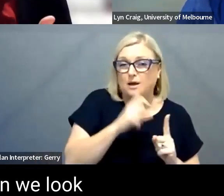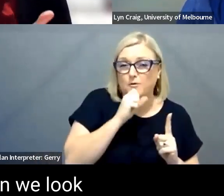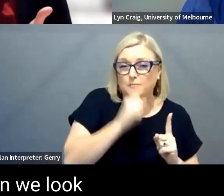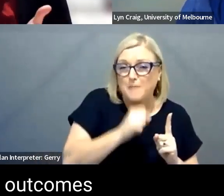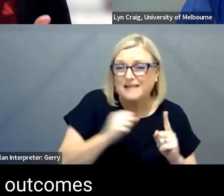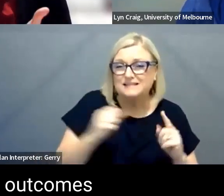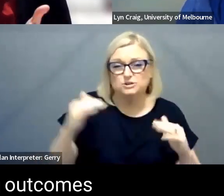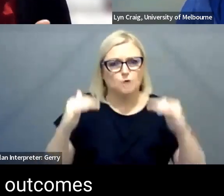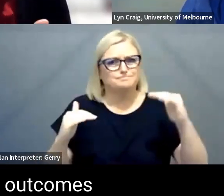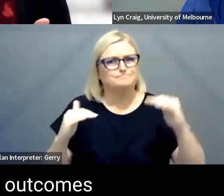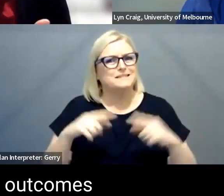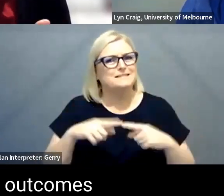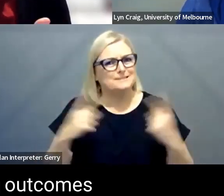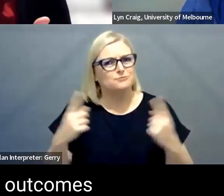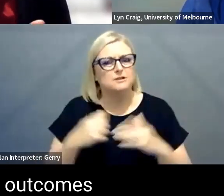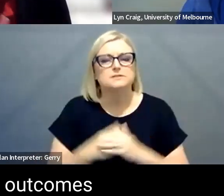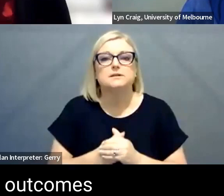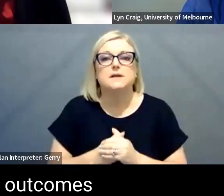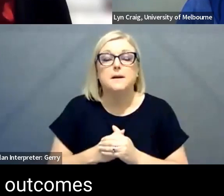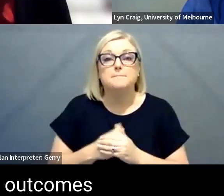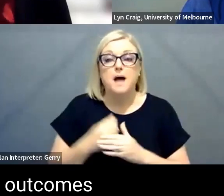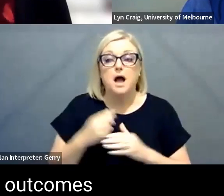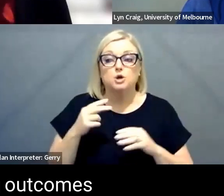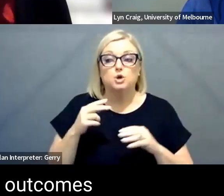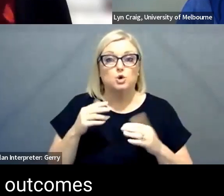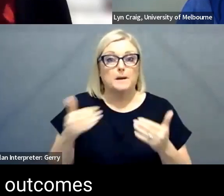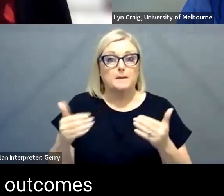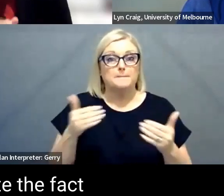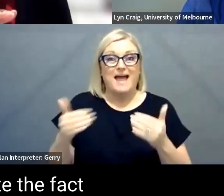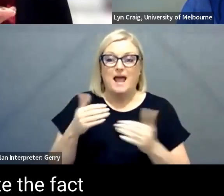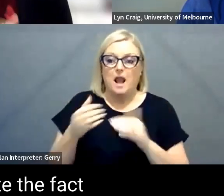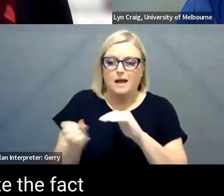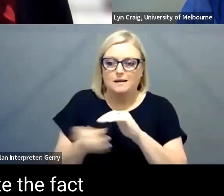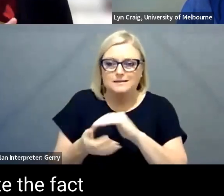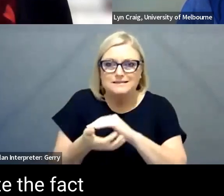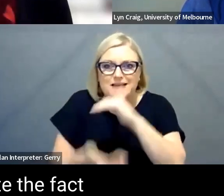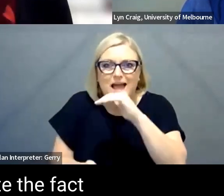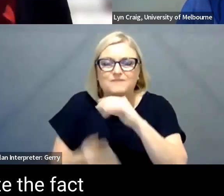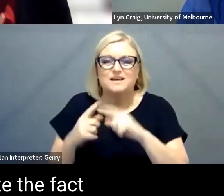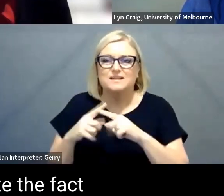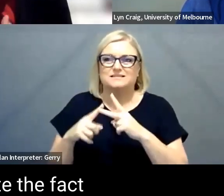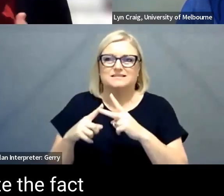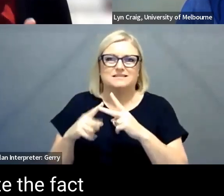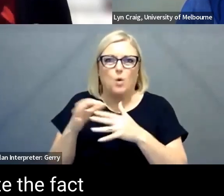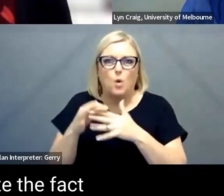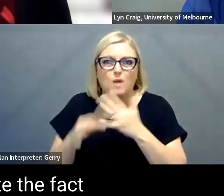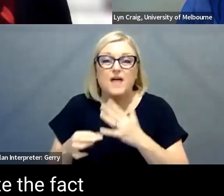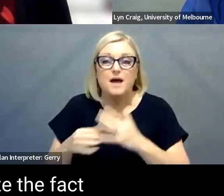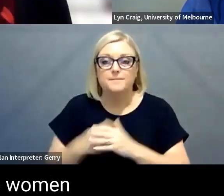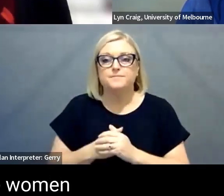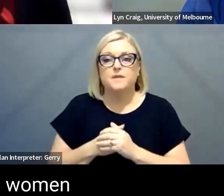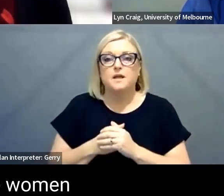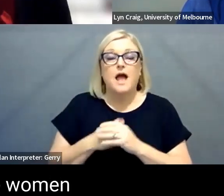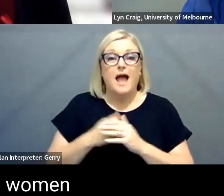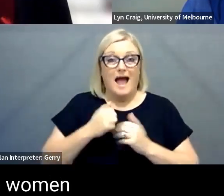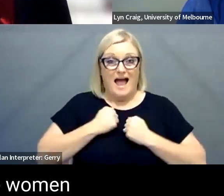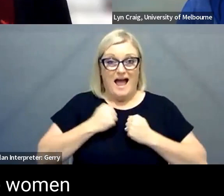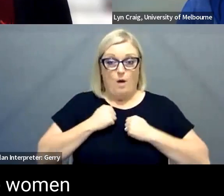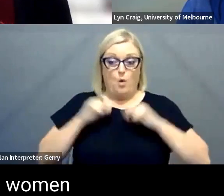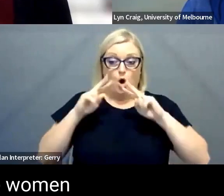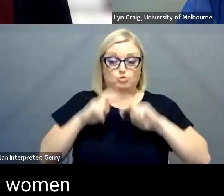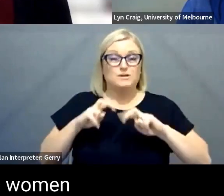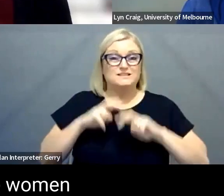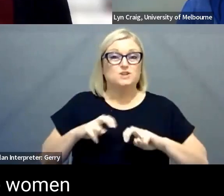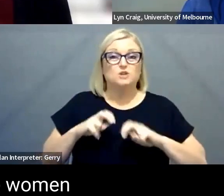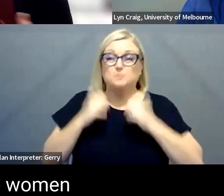these savings and spending outcomes being much lower, this is despite the fact that our research really showed on average women had more